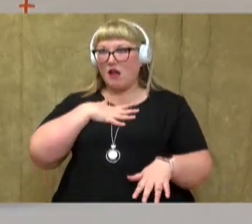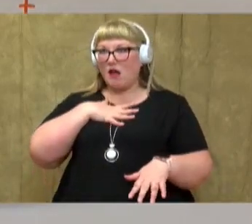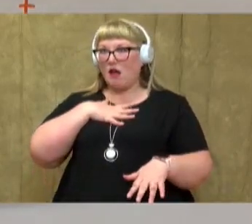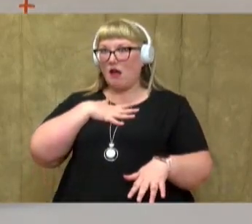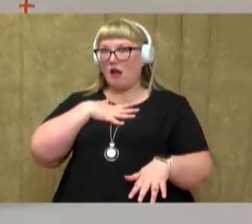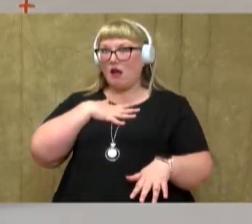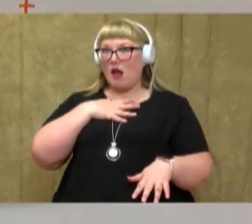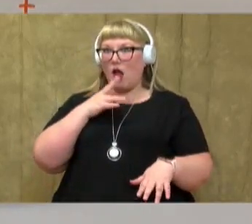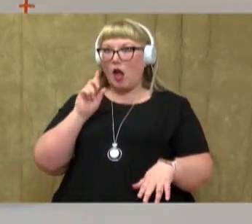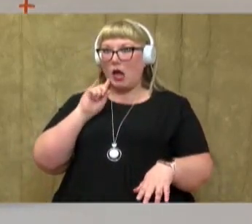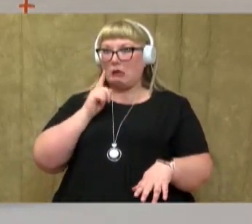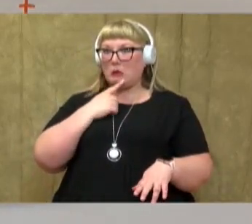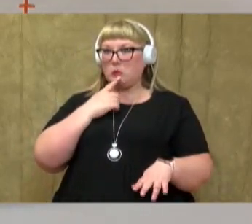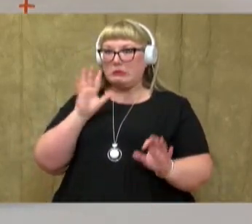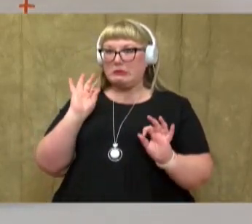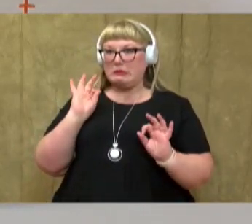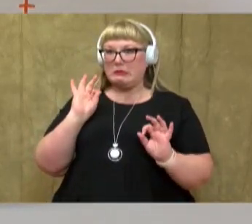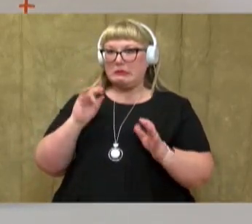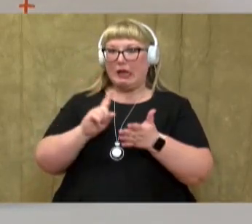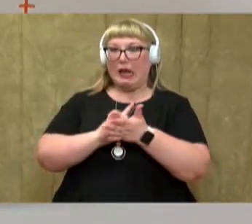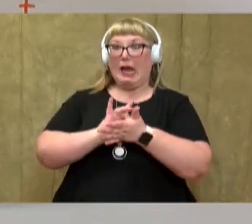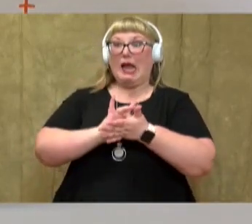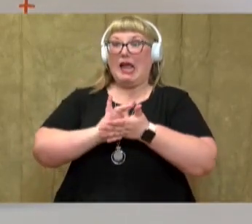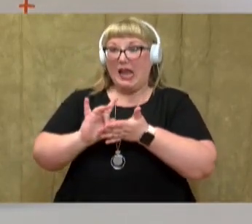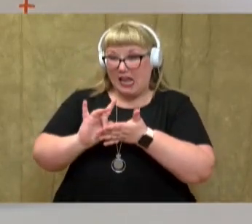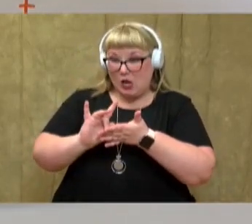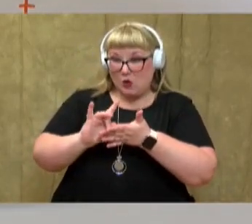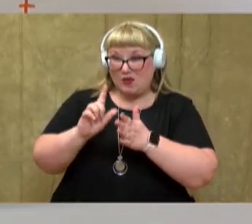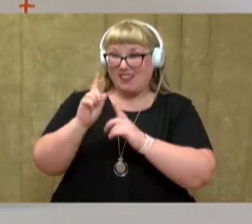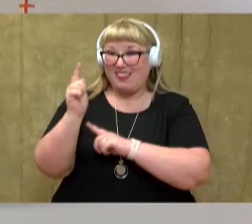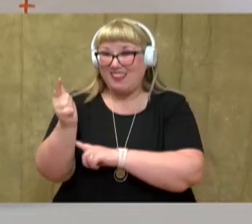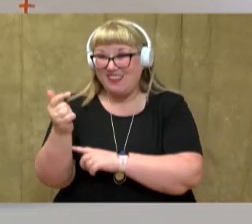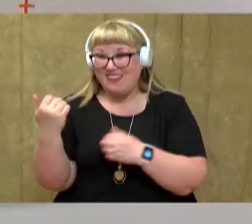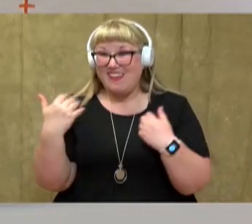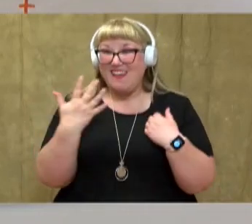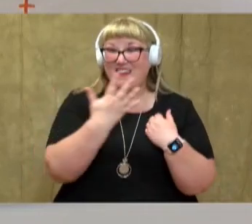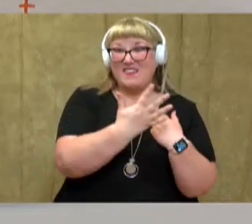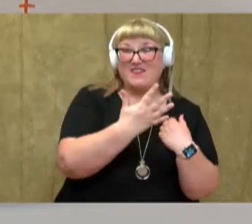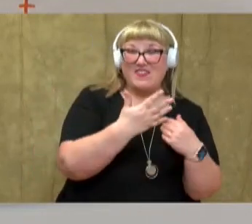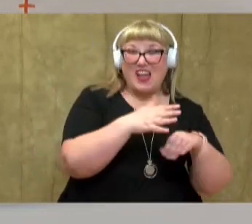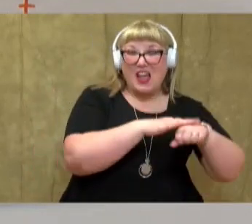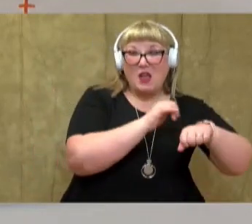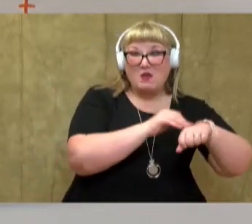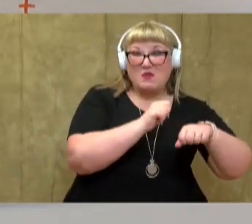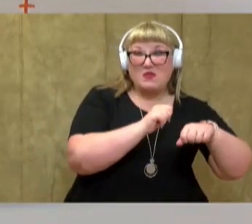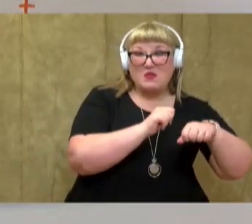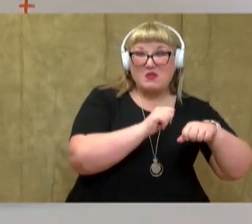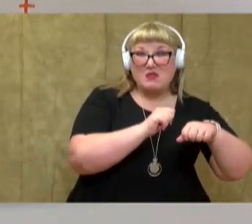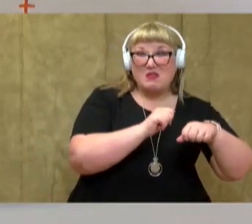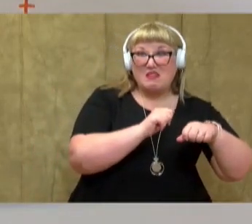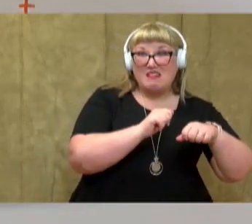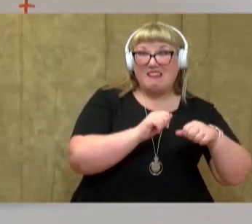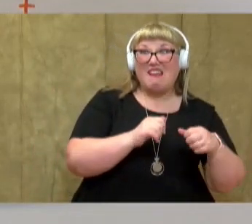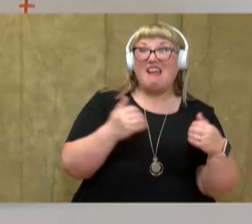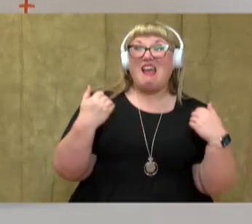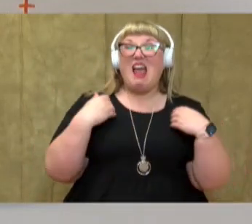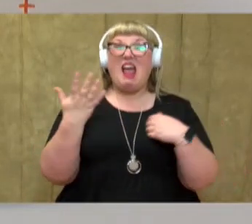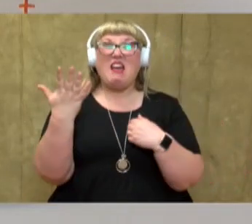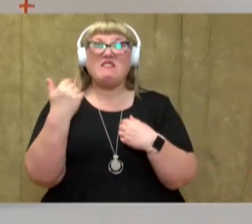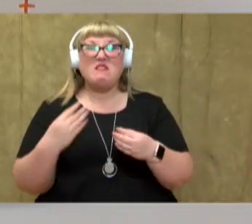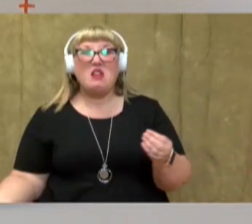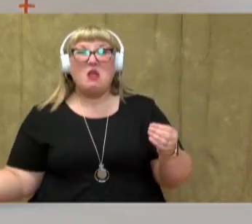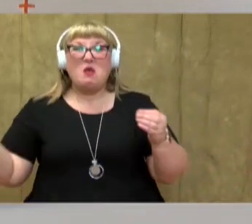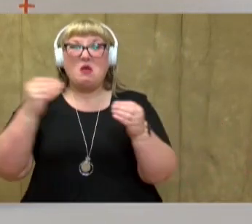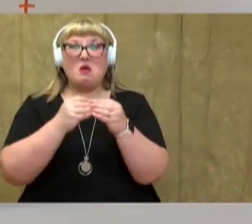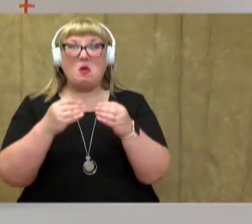Then, uh-oh, 8 weeks later, five pets have 15 more. We count